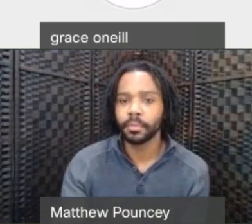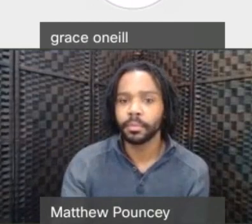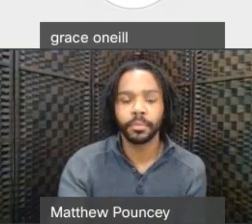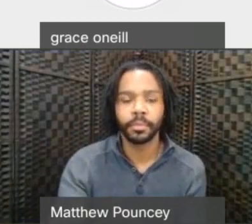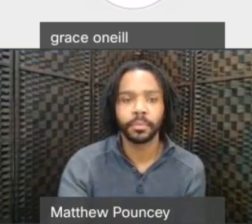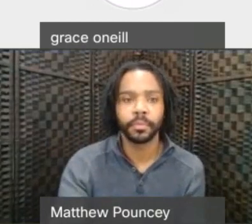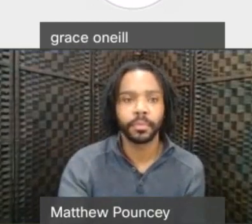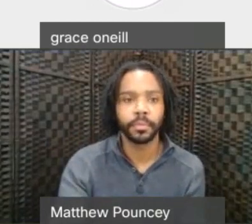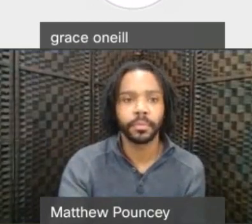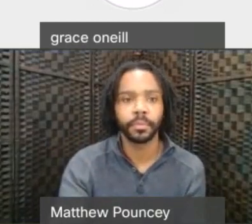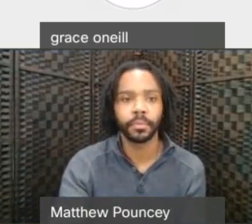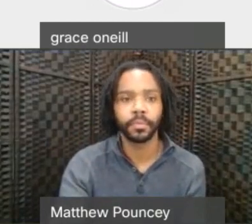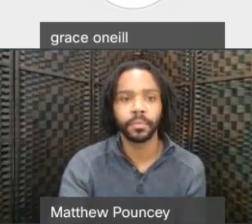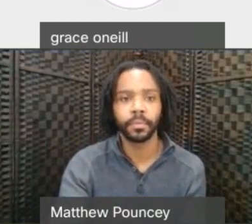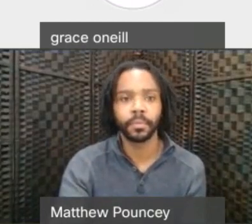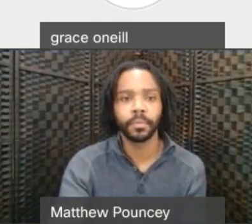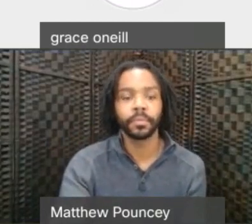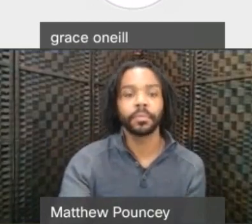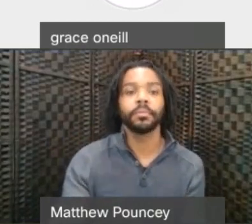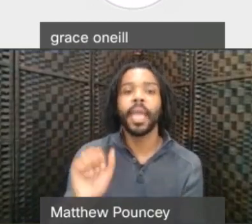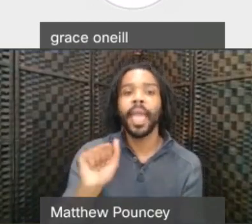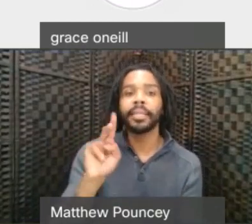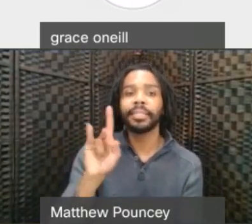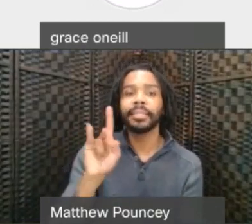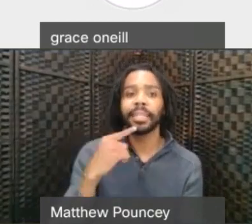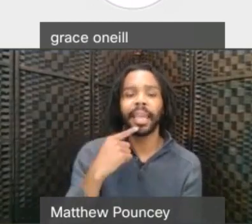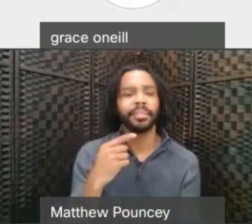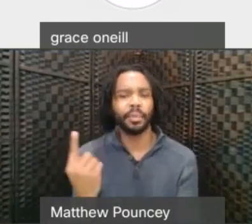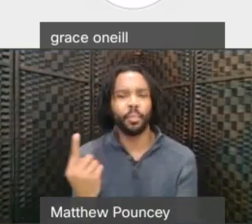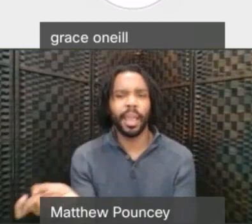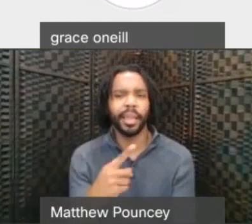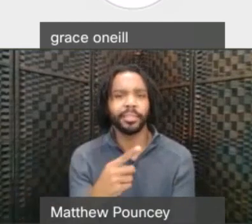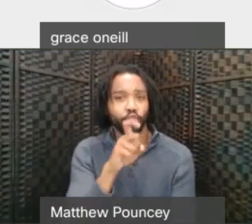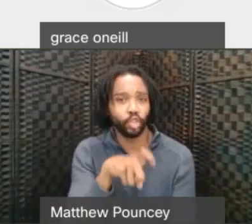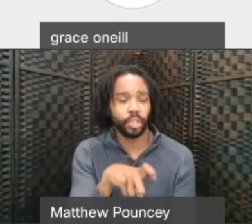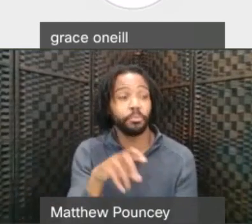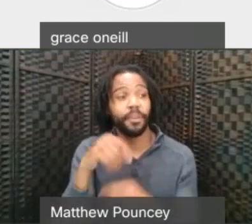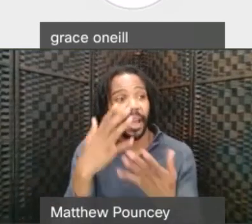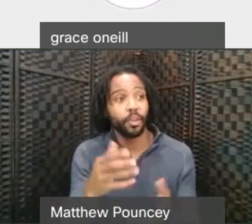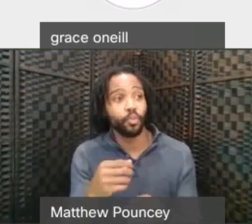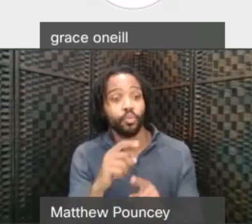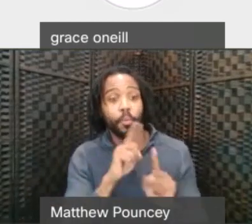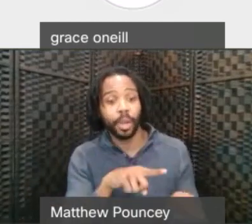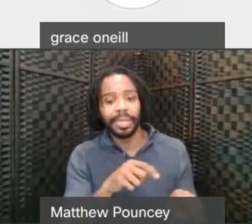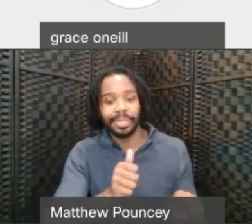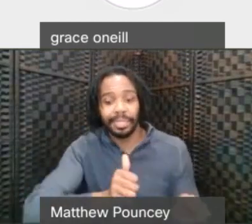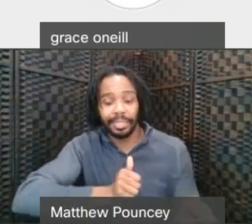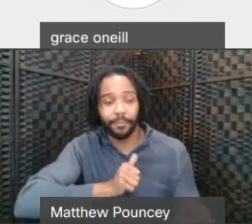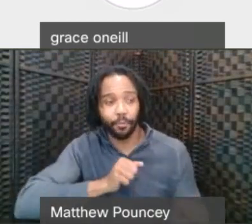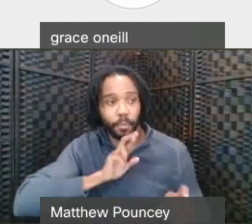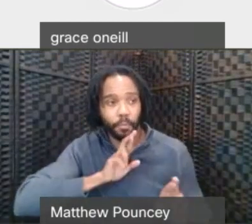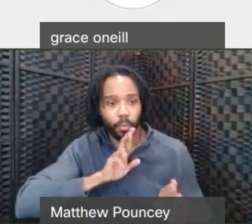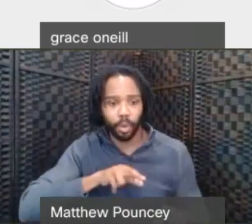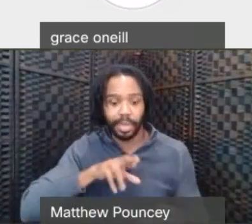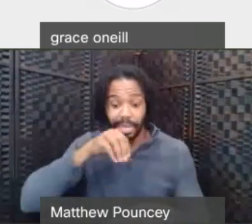And someone asked, should providers report a self-reported positive in-home rapid